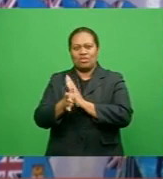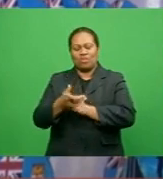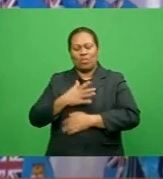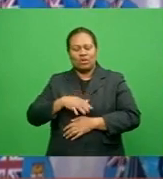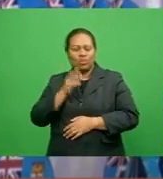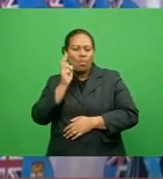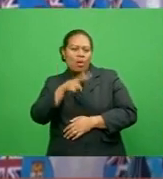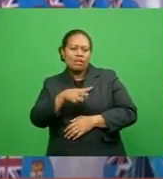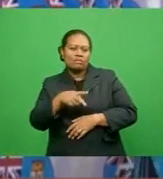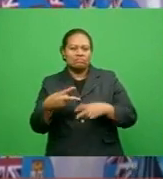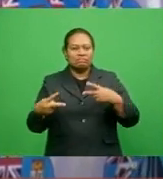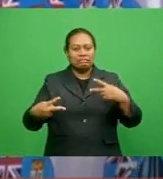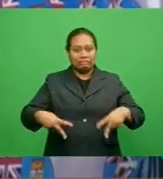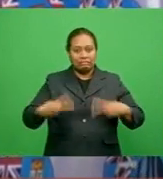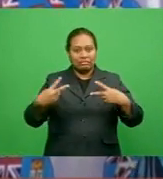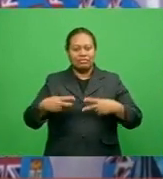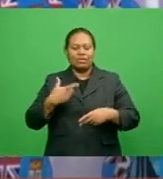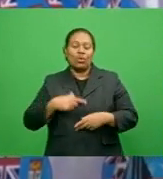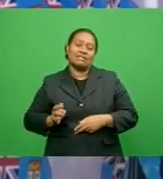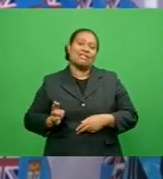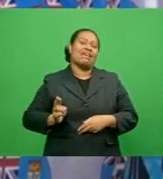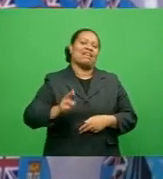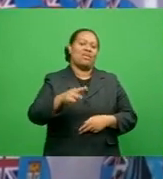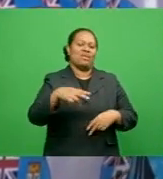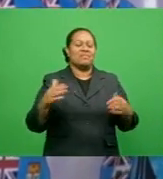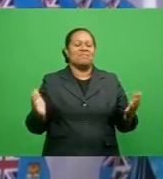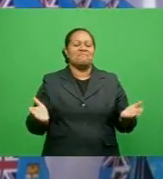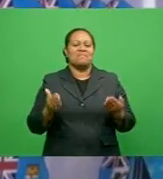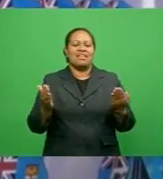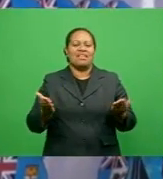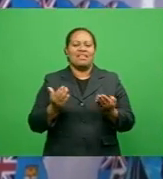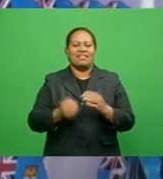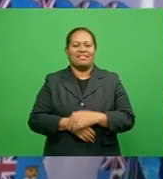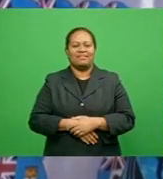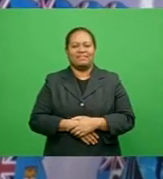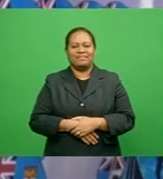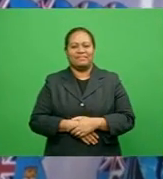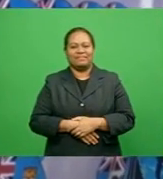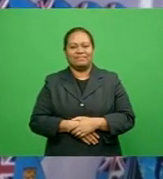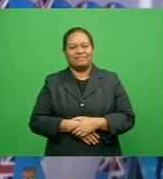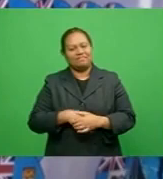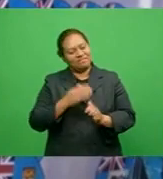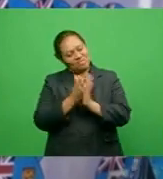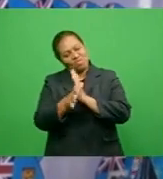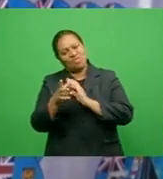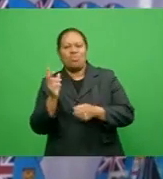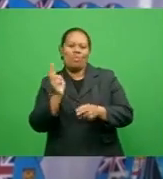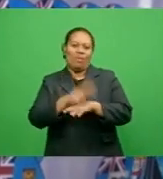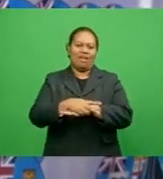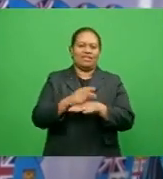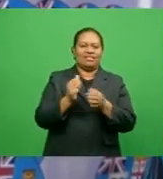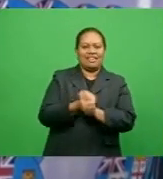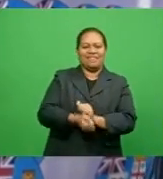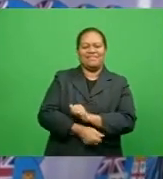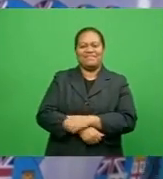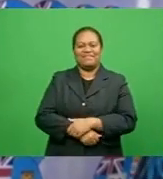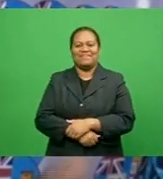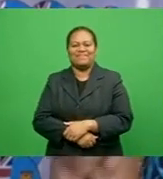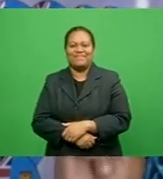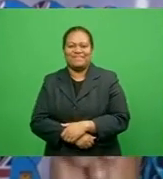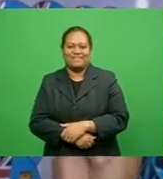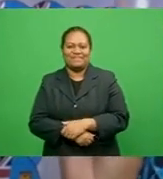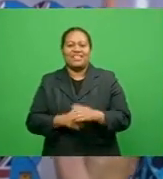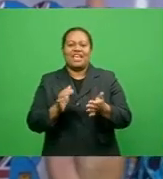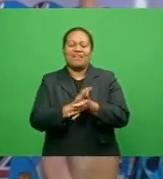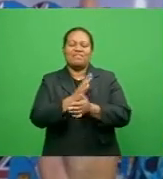semi-final. My favorite team, Rewa, will be taking the game. So yeah, I will be going with my family tomorrow to watch the game. Happy